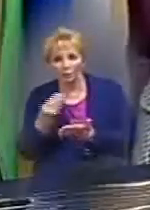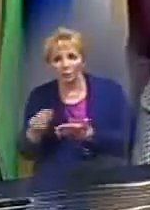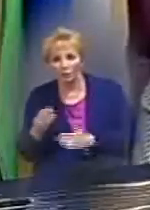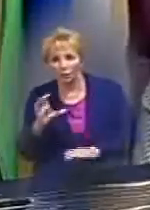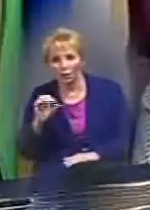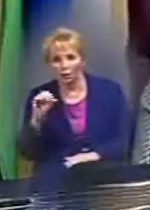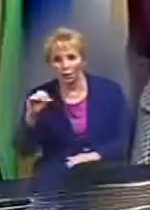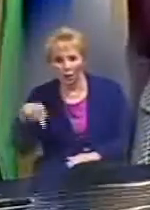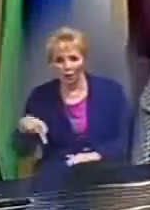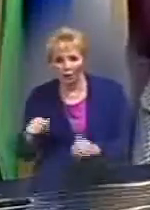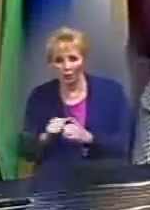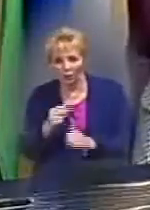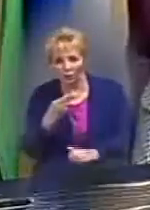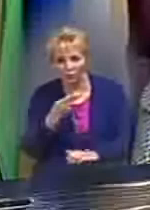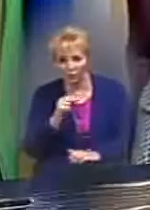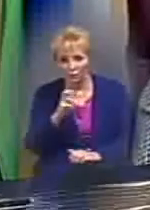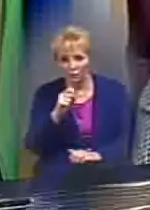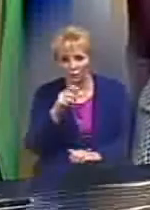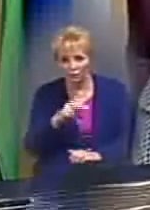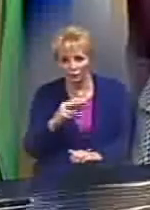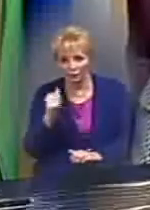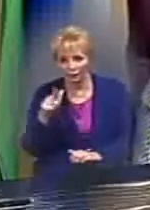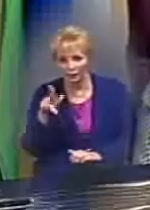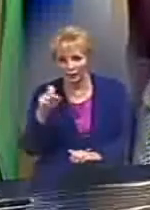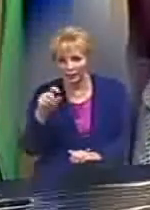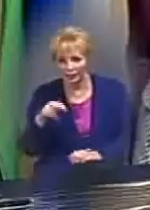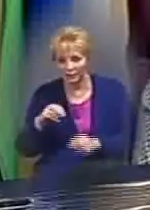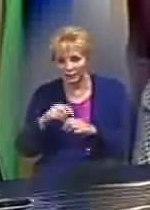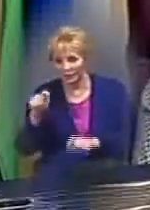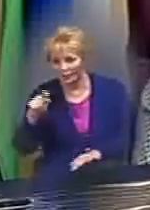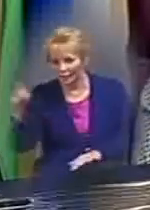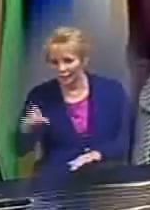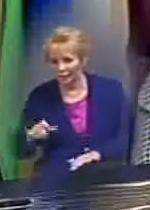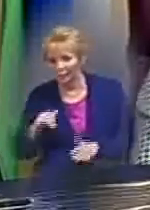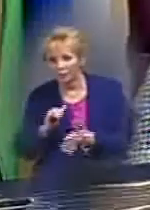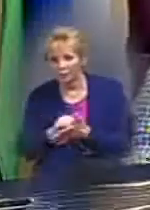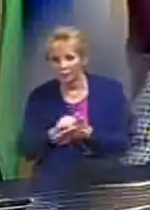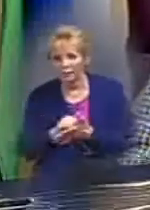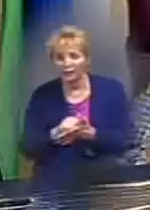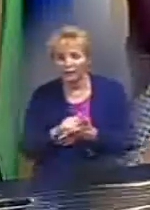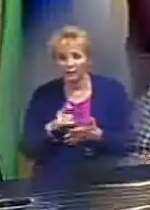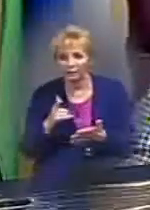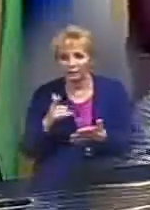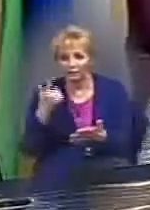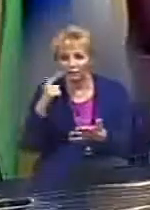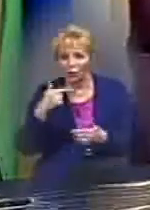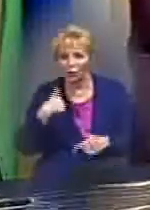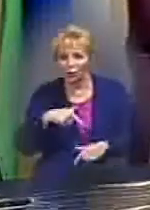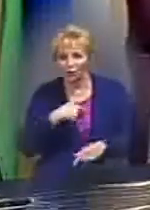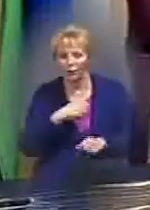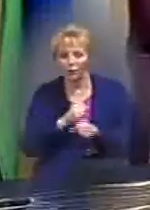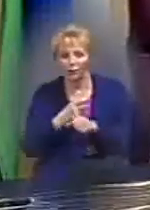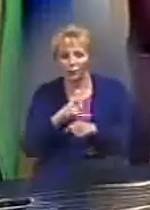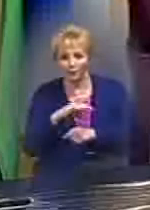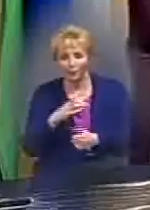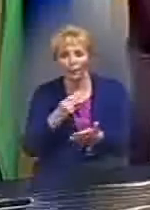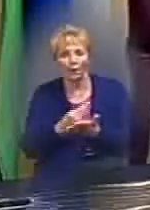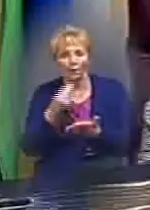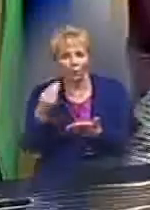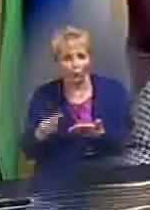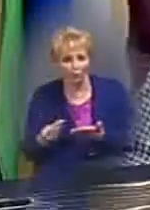co-op with Houston Galveston in Texas, and this is an acceptable manner for us to make public